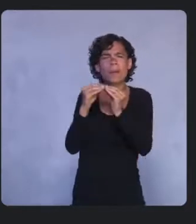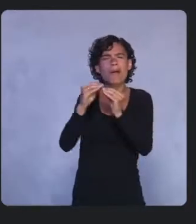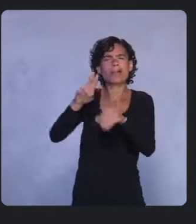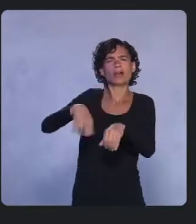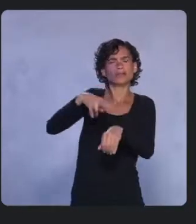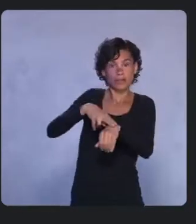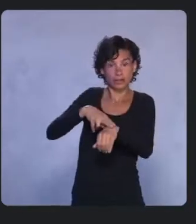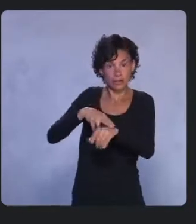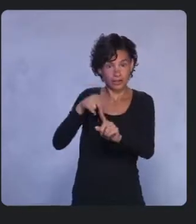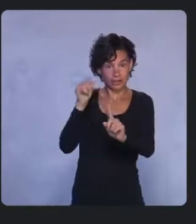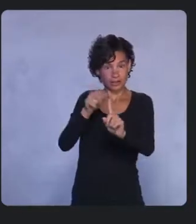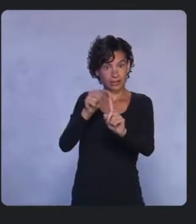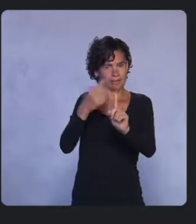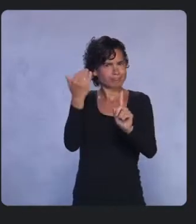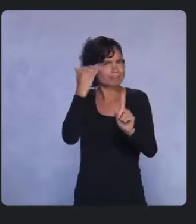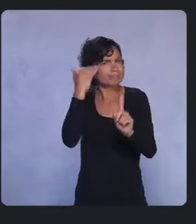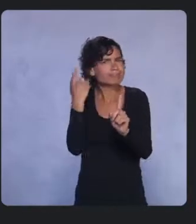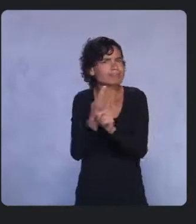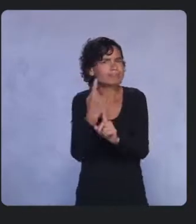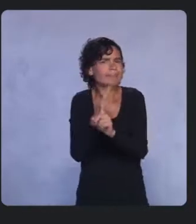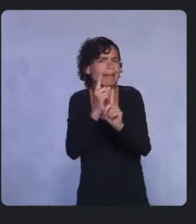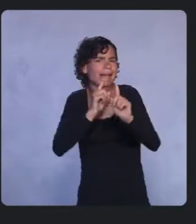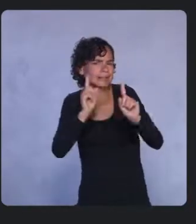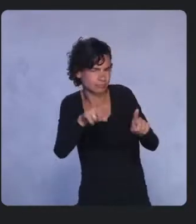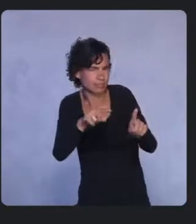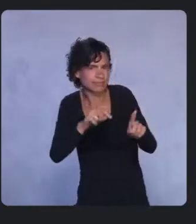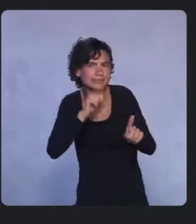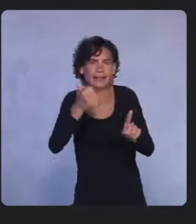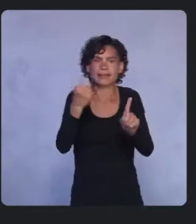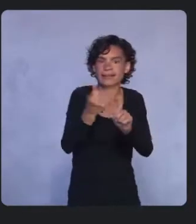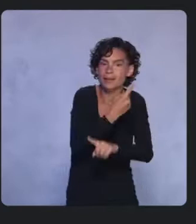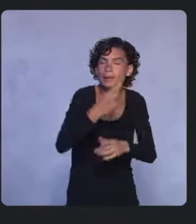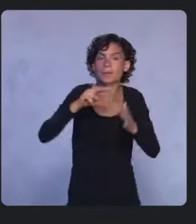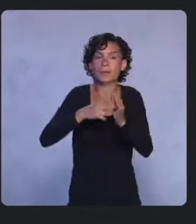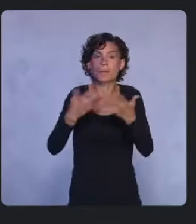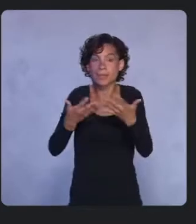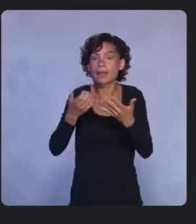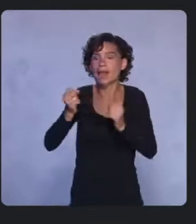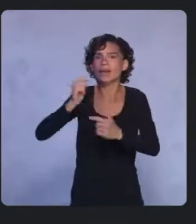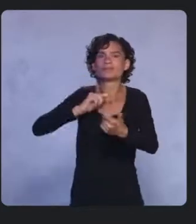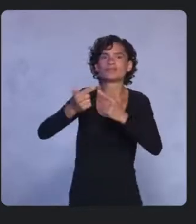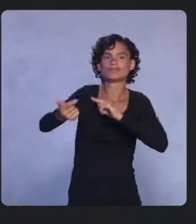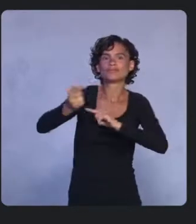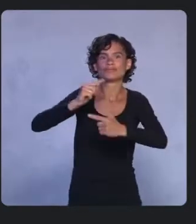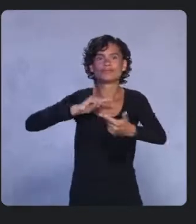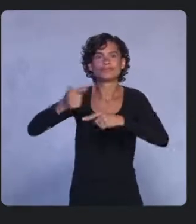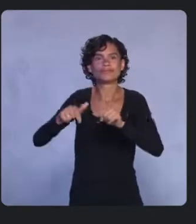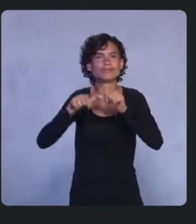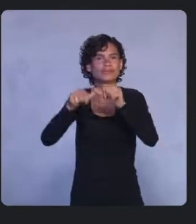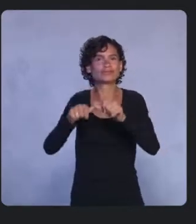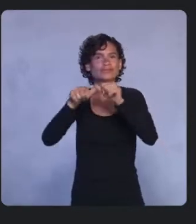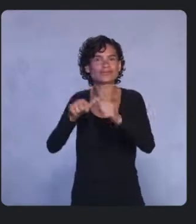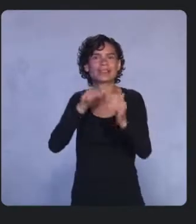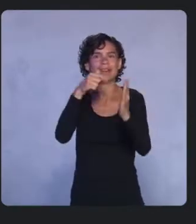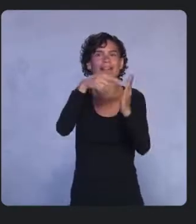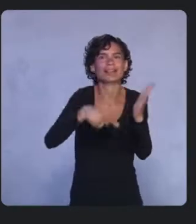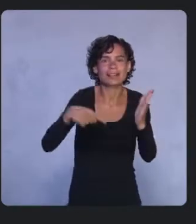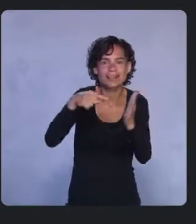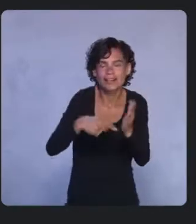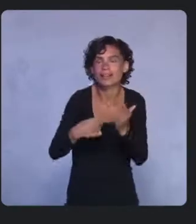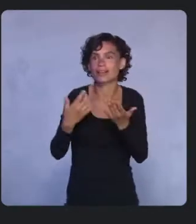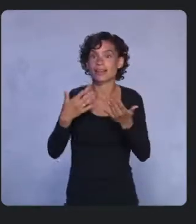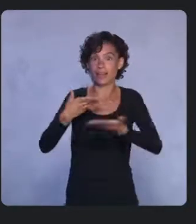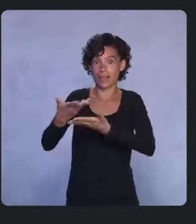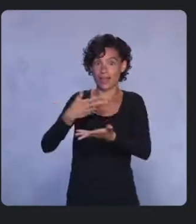Sensible responses keep conversations going and allow them to end up in a completely